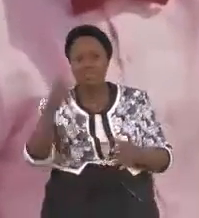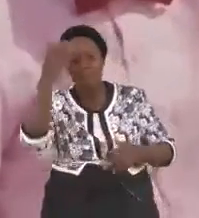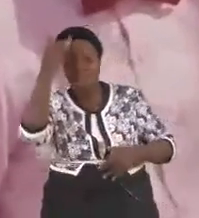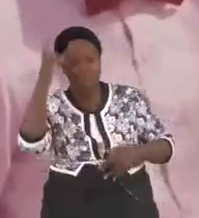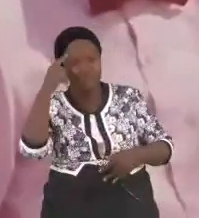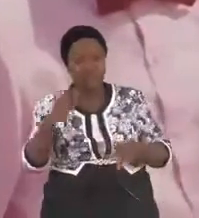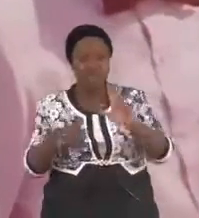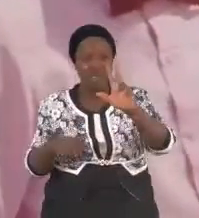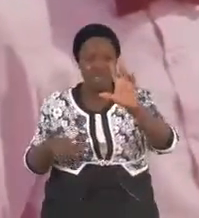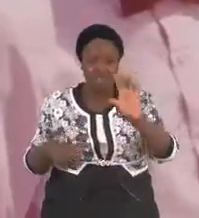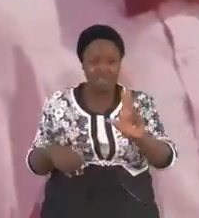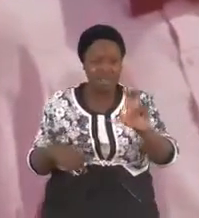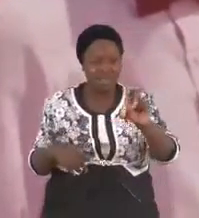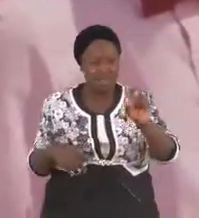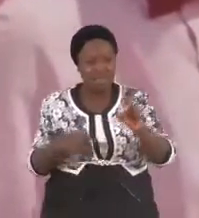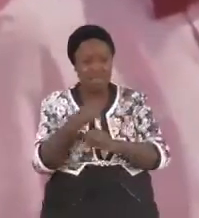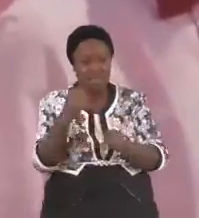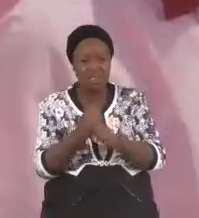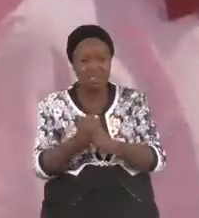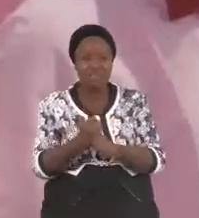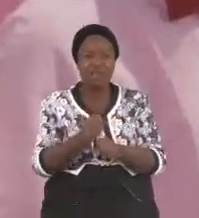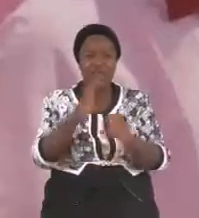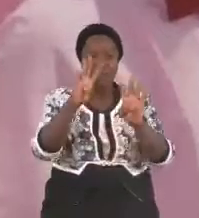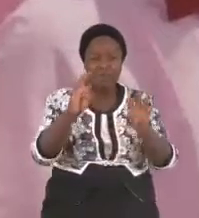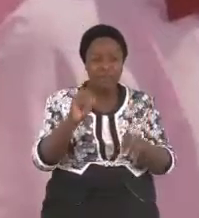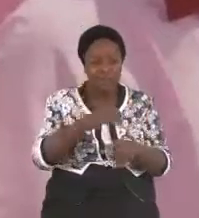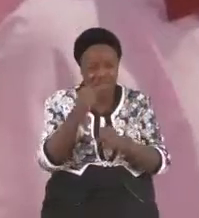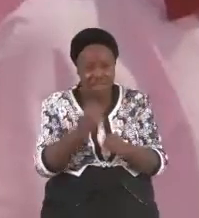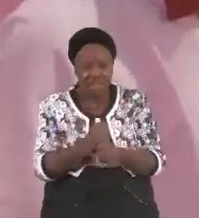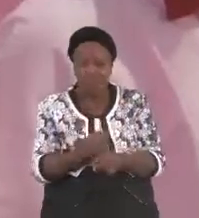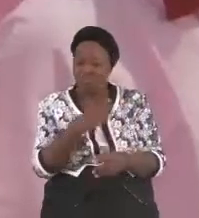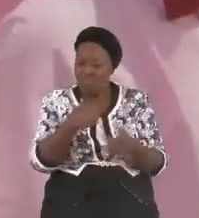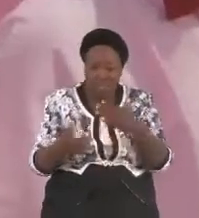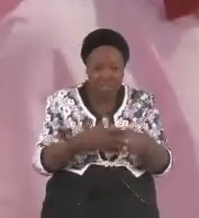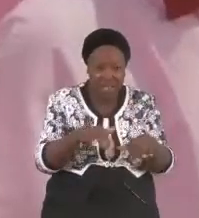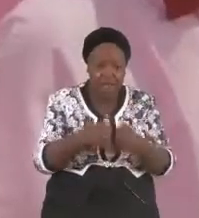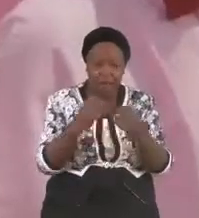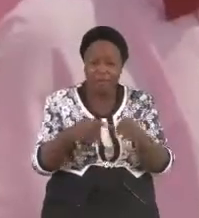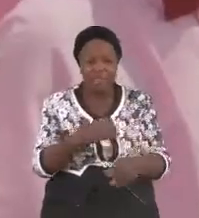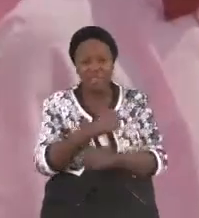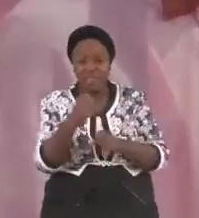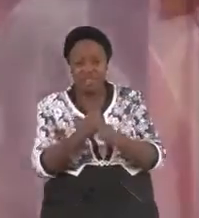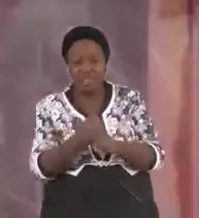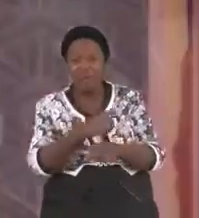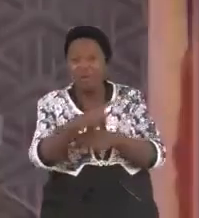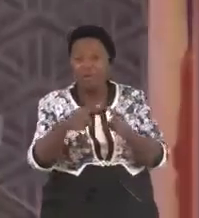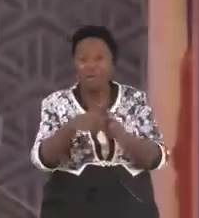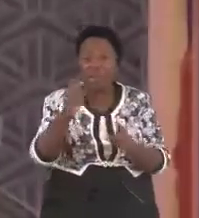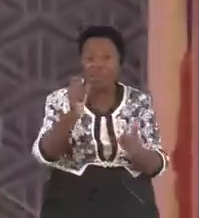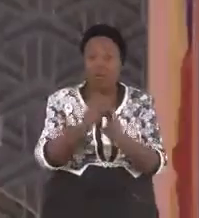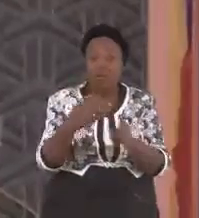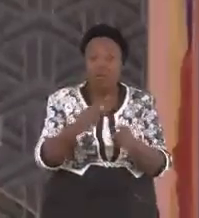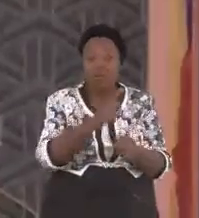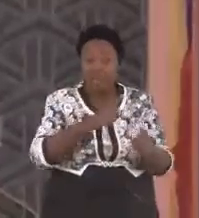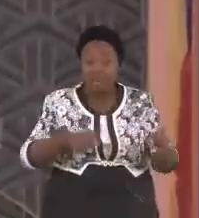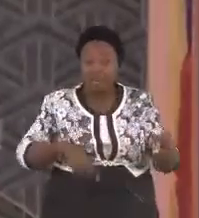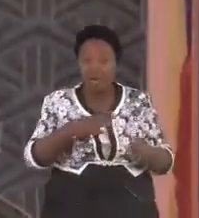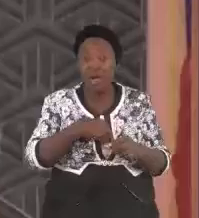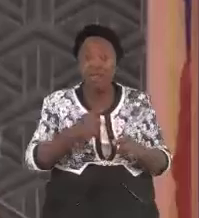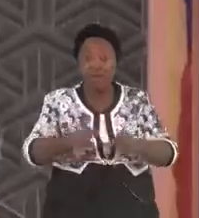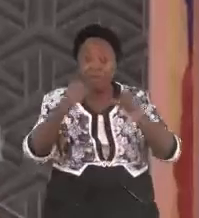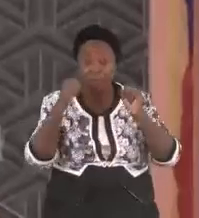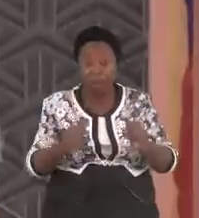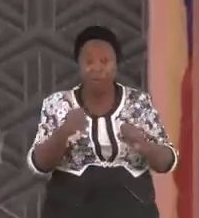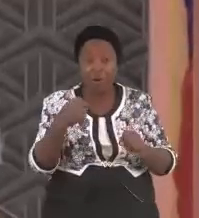years no matter how many years when the word of the priest and when the power of the priest comes